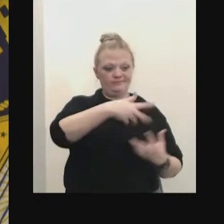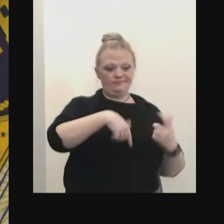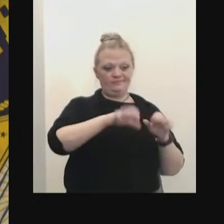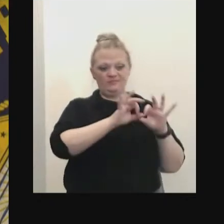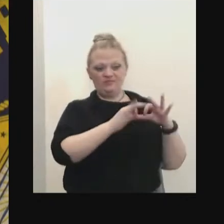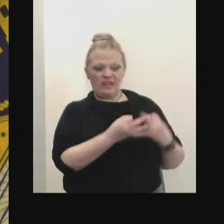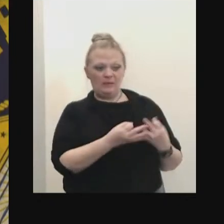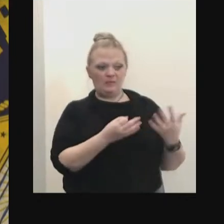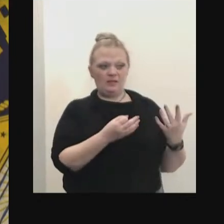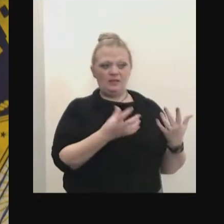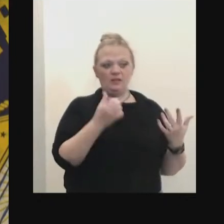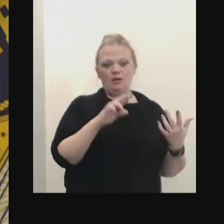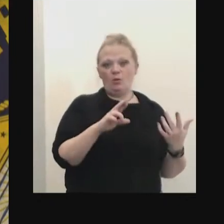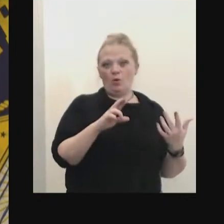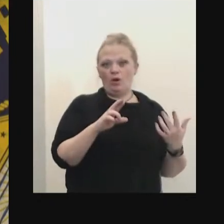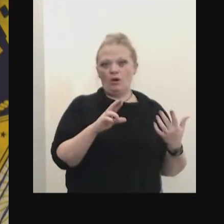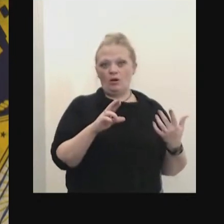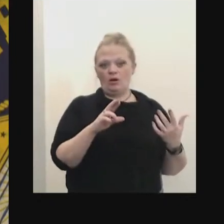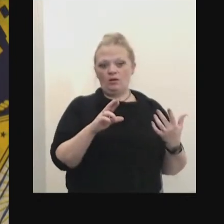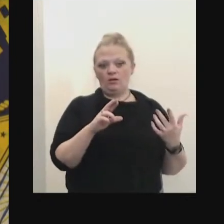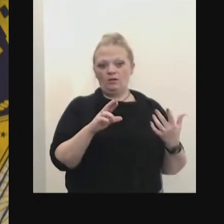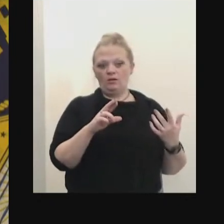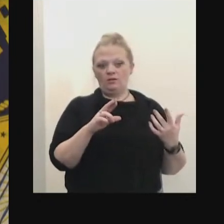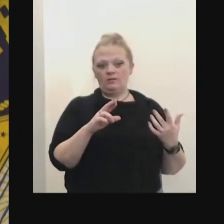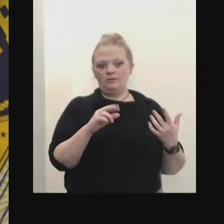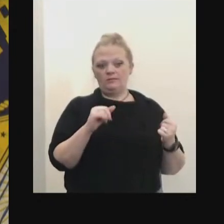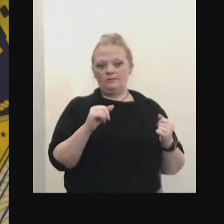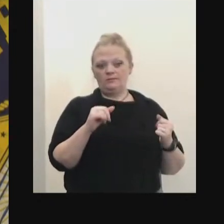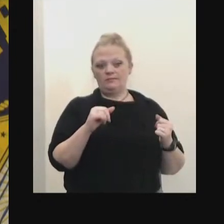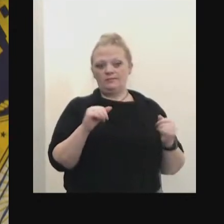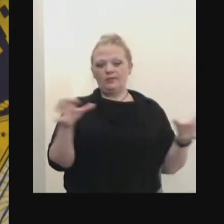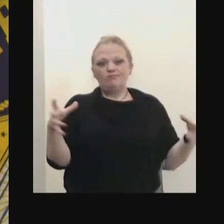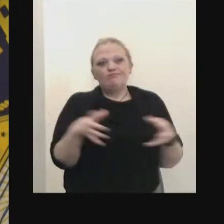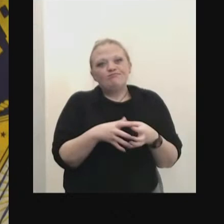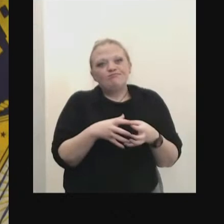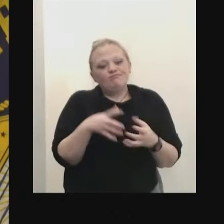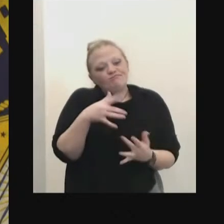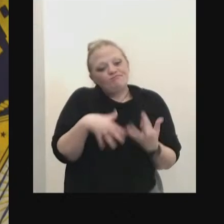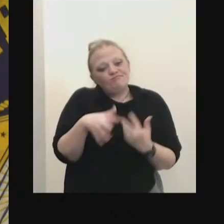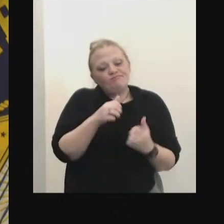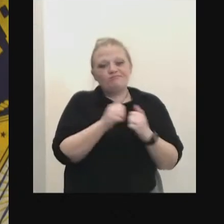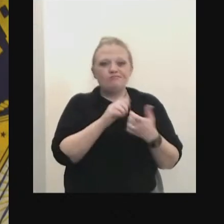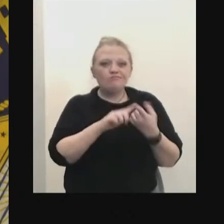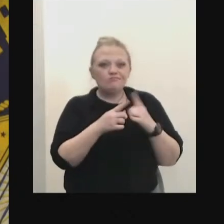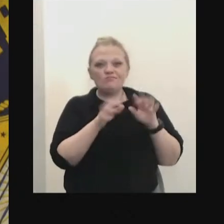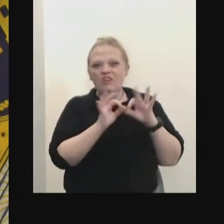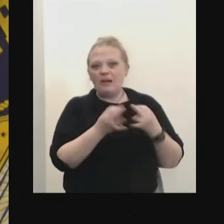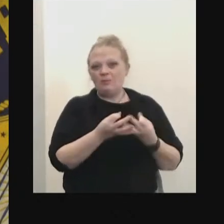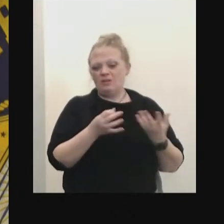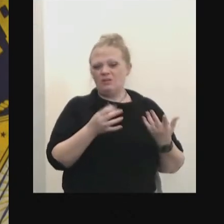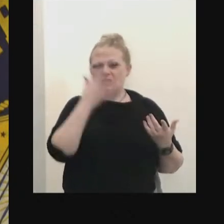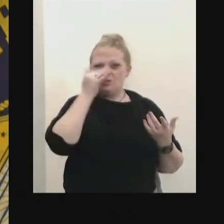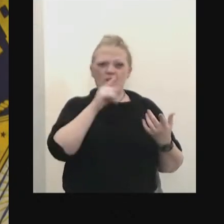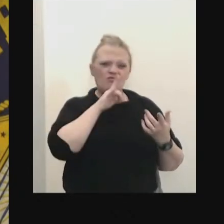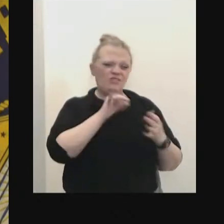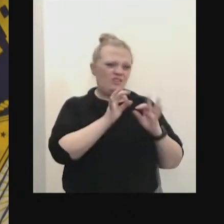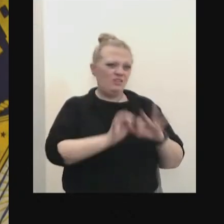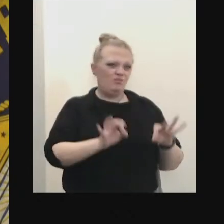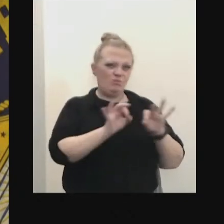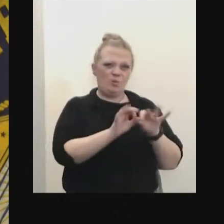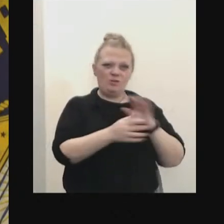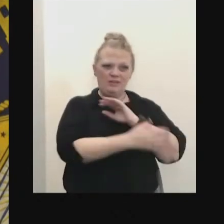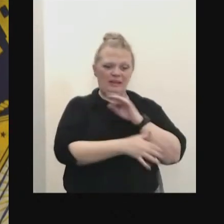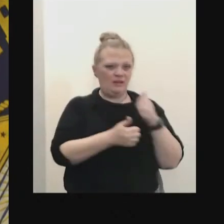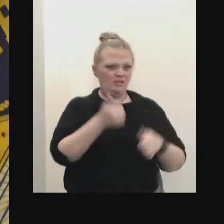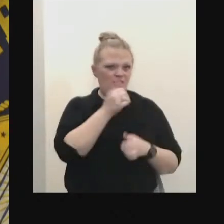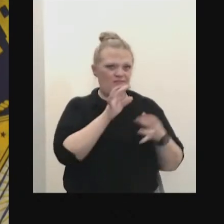at gatherings with friends and family. So that's why it's really important, as the county executive mentioned, to